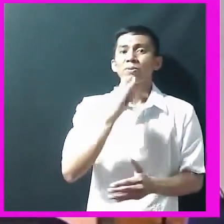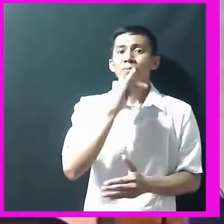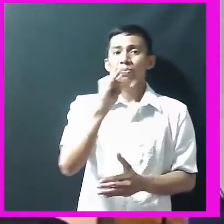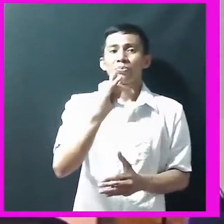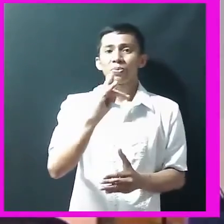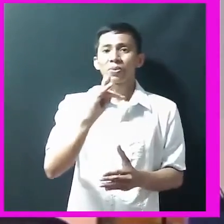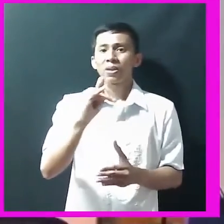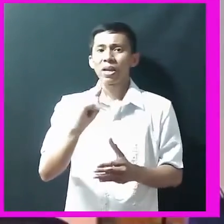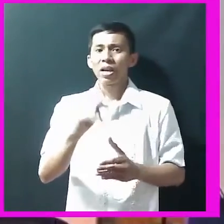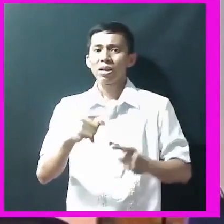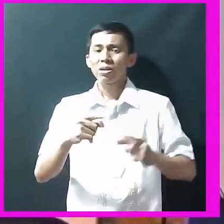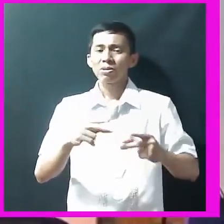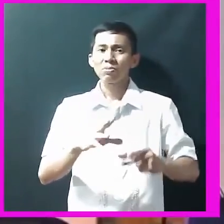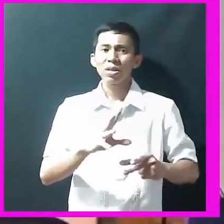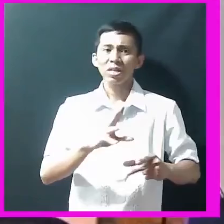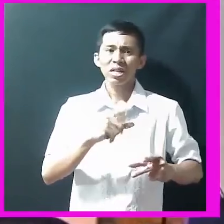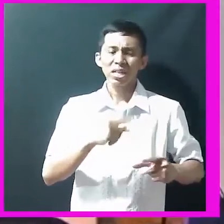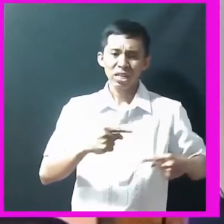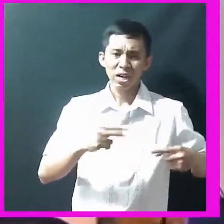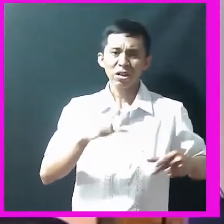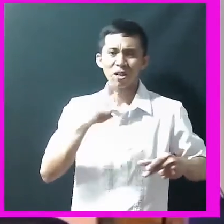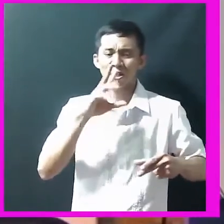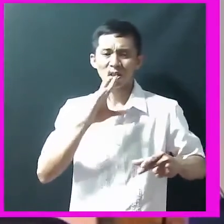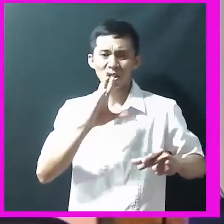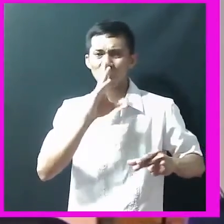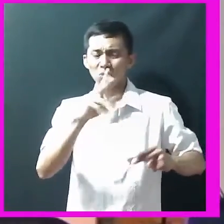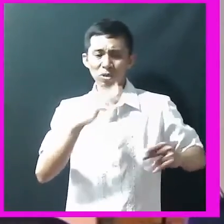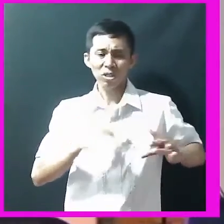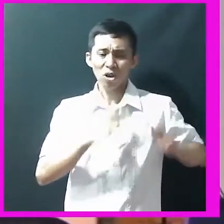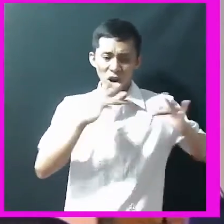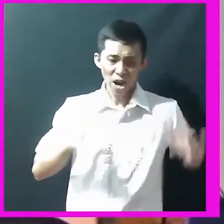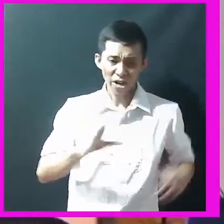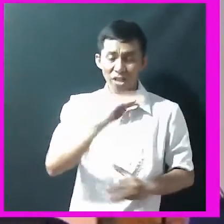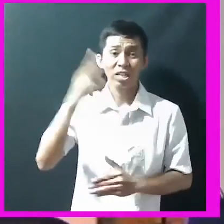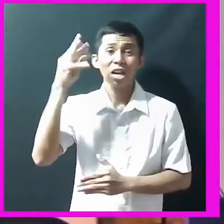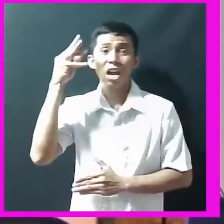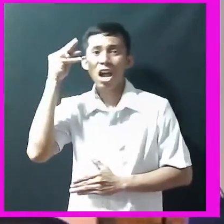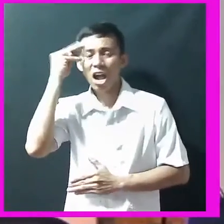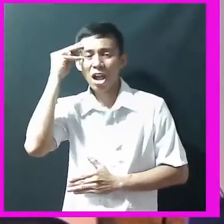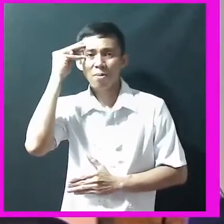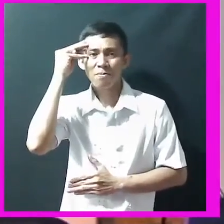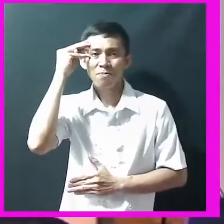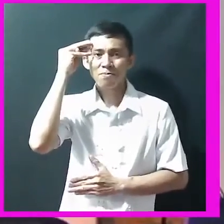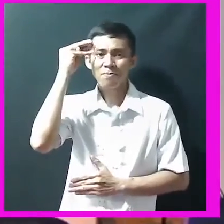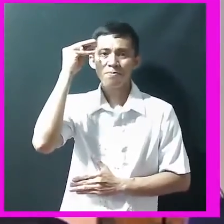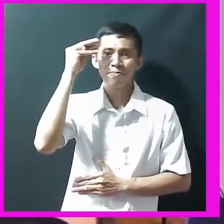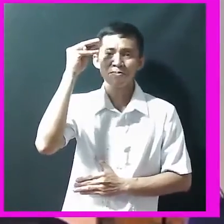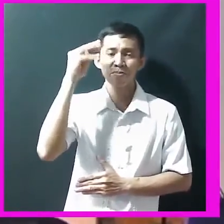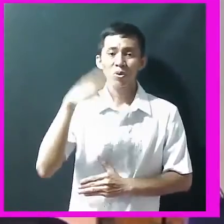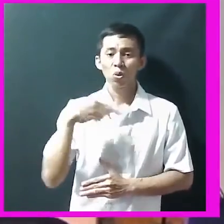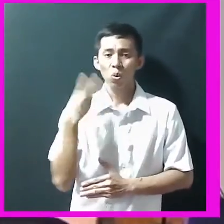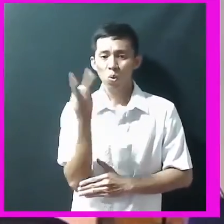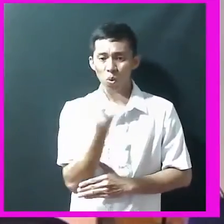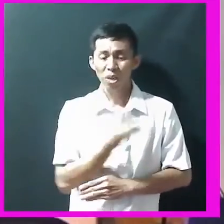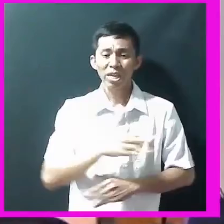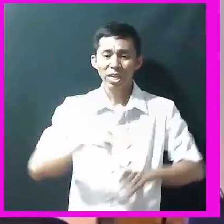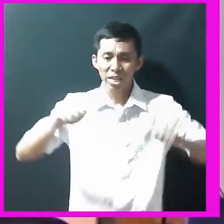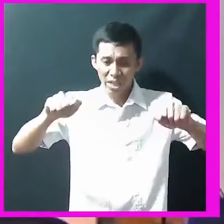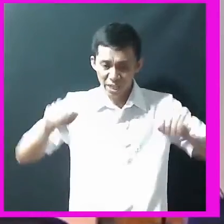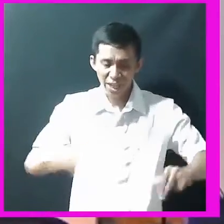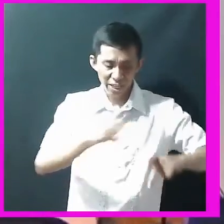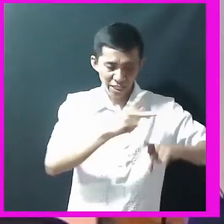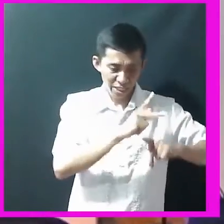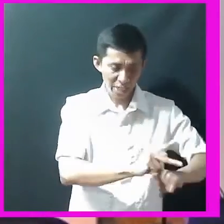the discerner of thoughts and the very intents of the heart. See, we can keep